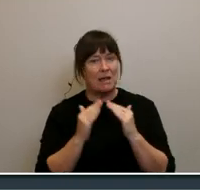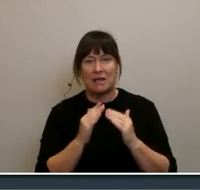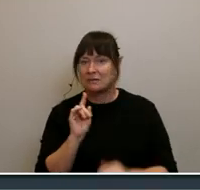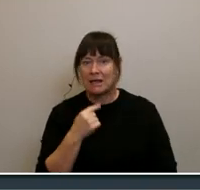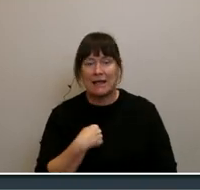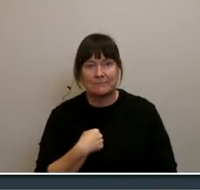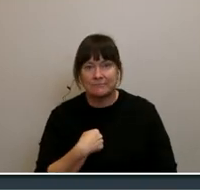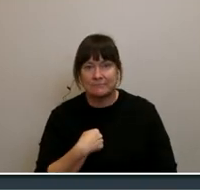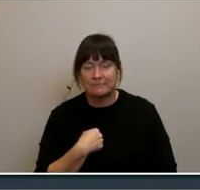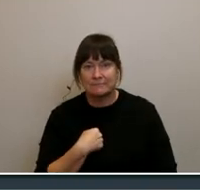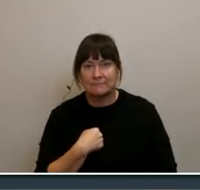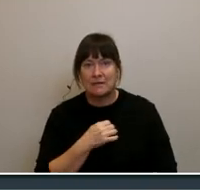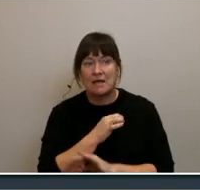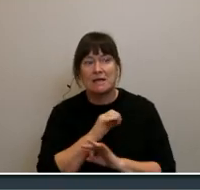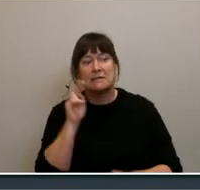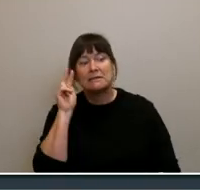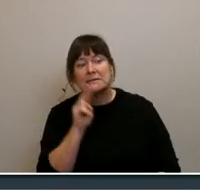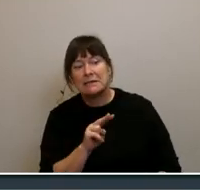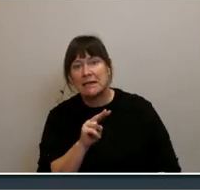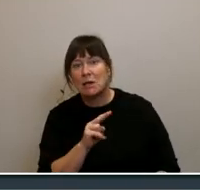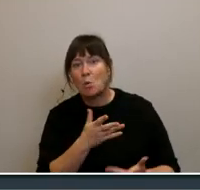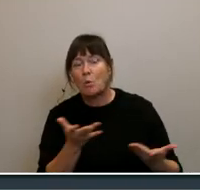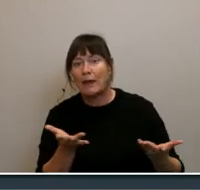and I didn't see where the